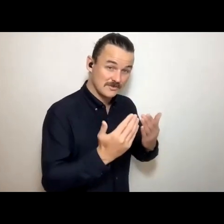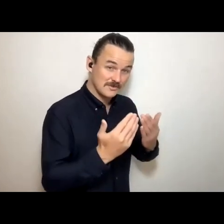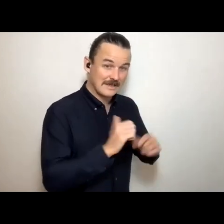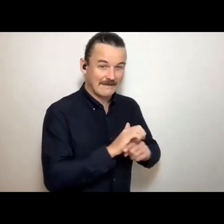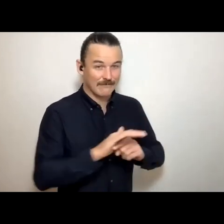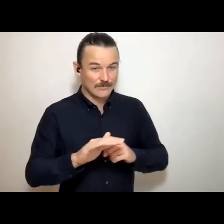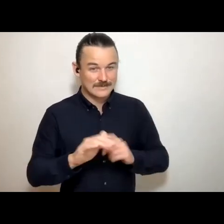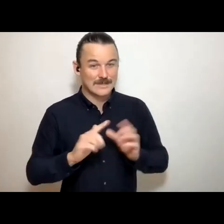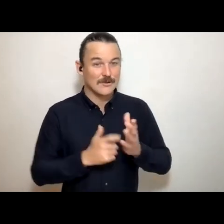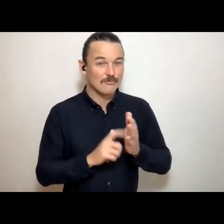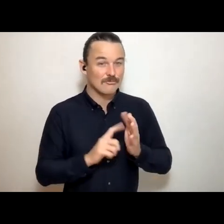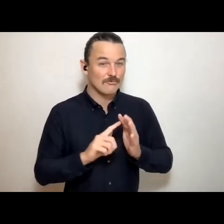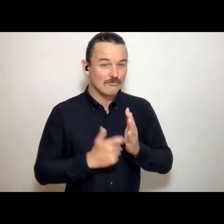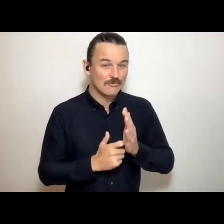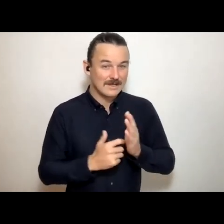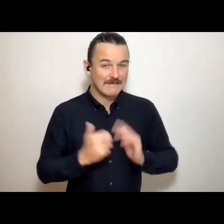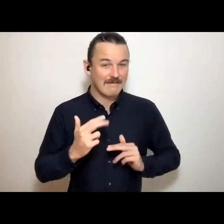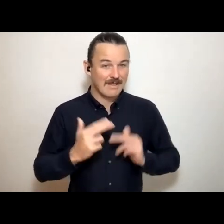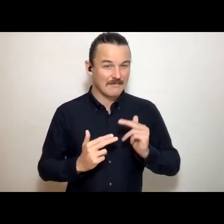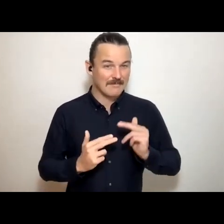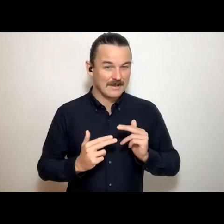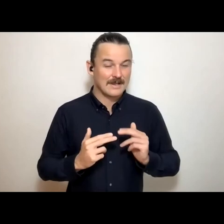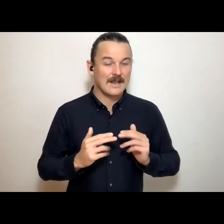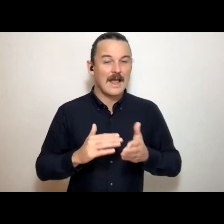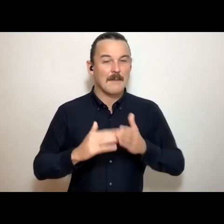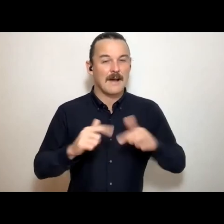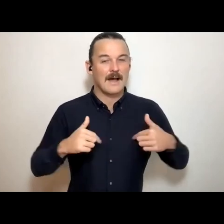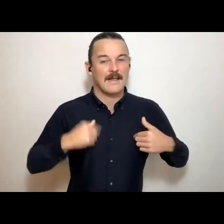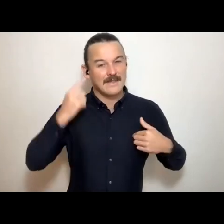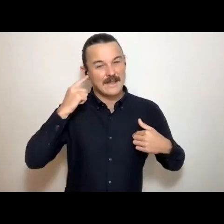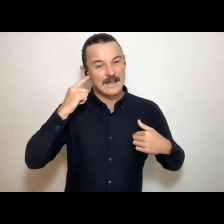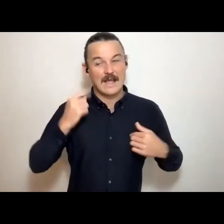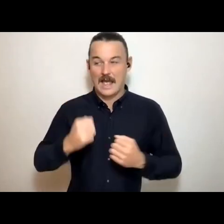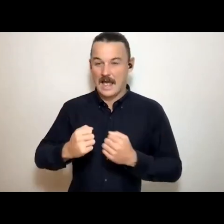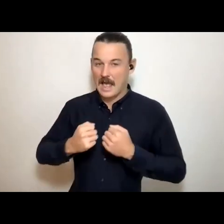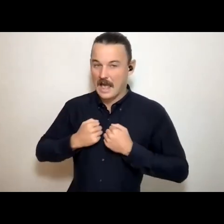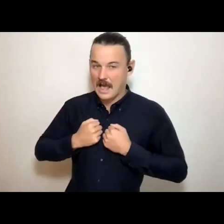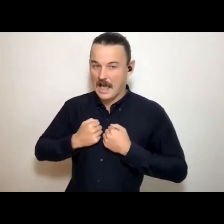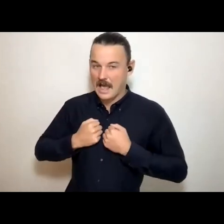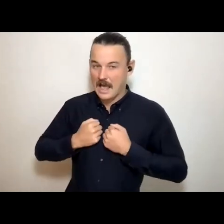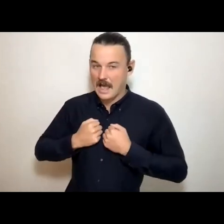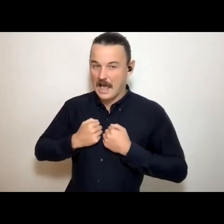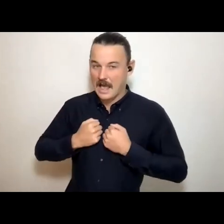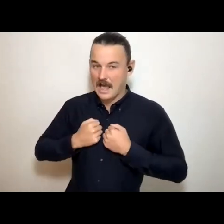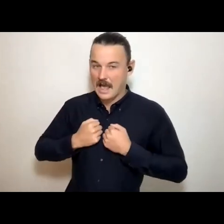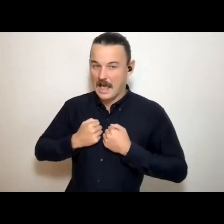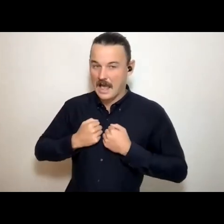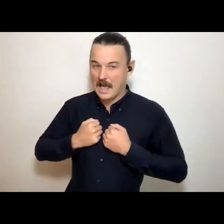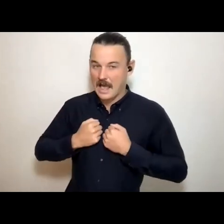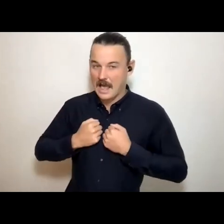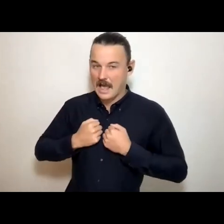um, us more than personal troubles about where we are in the workplace, but also about how